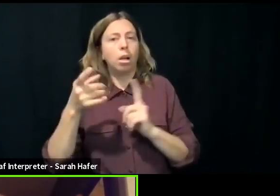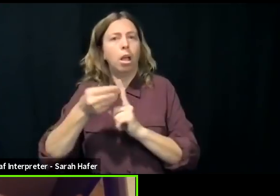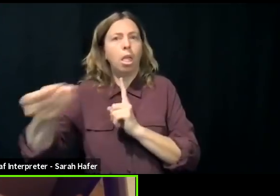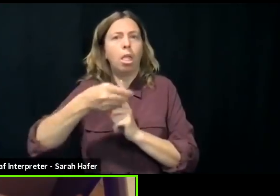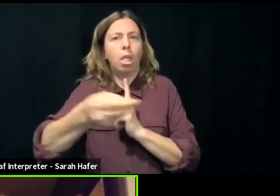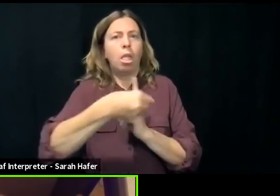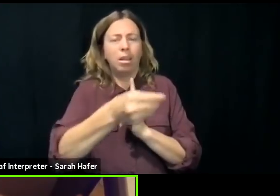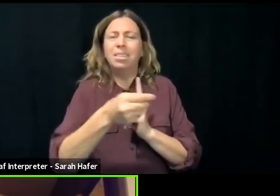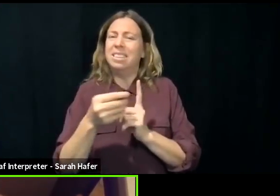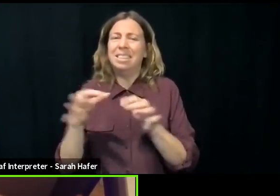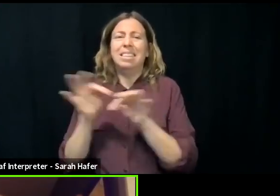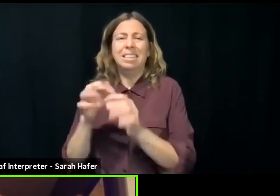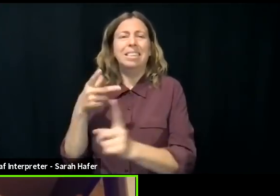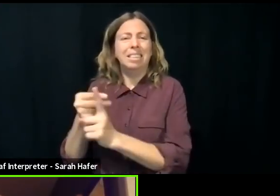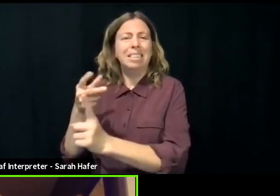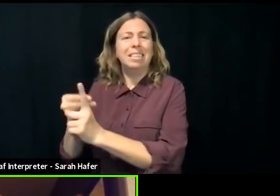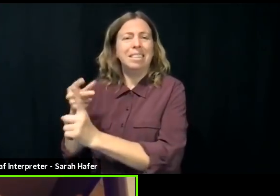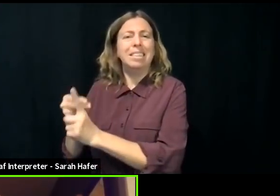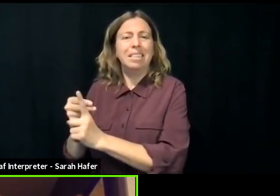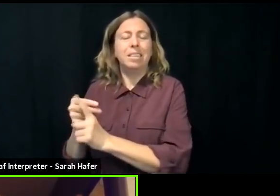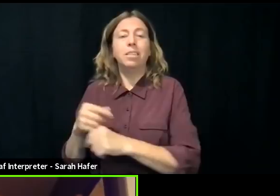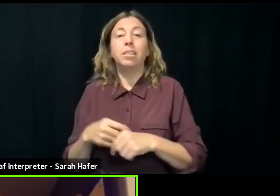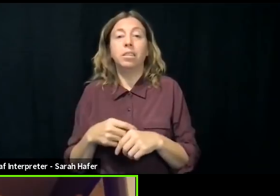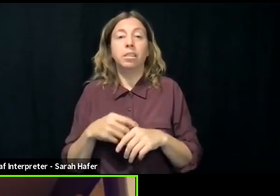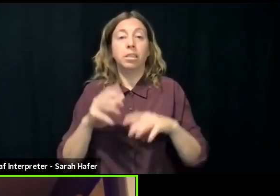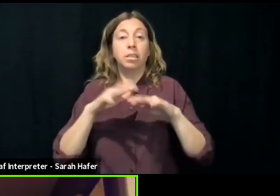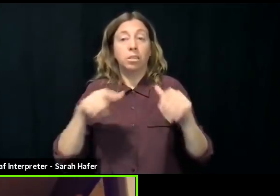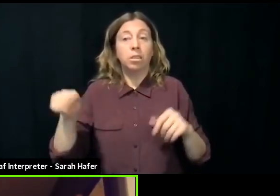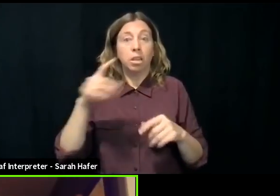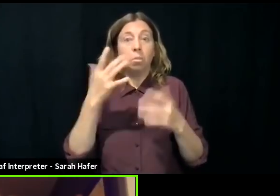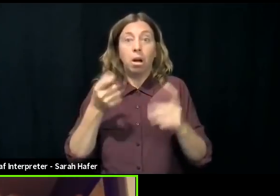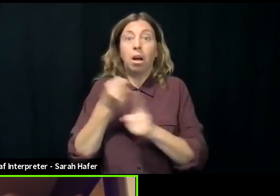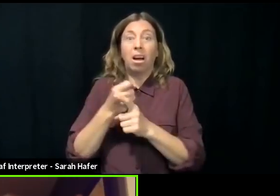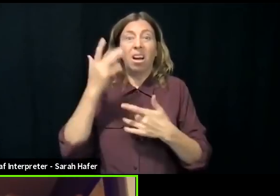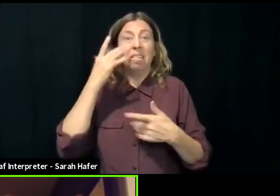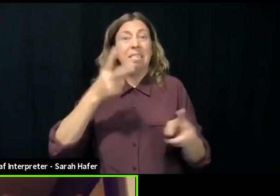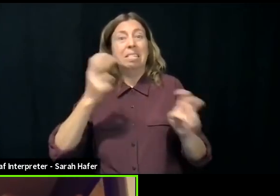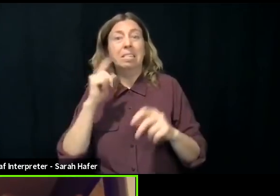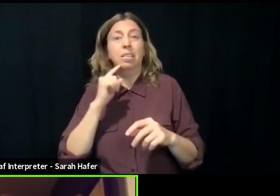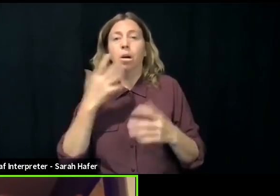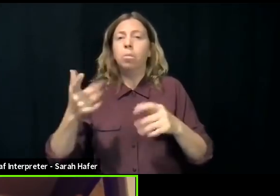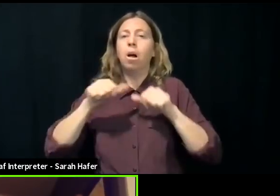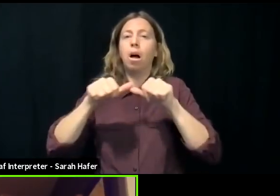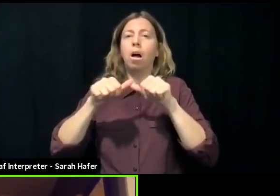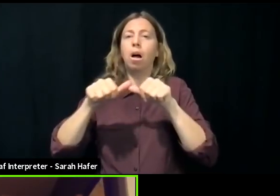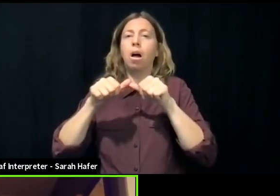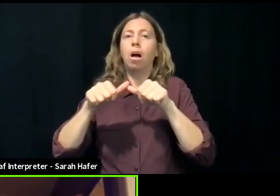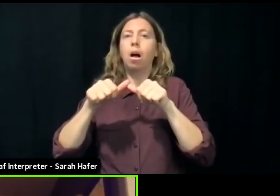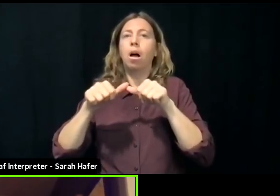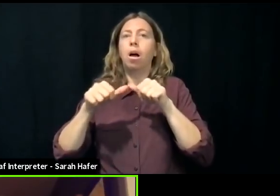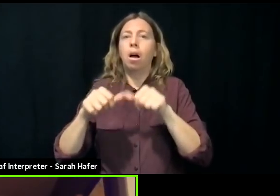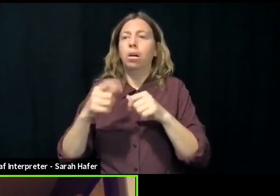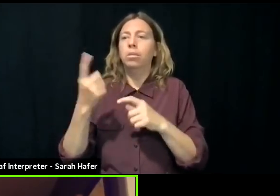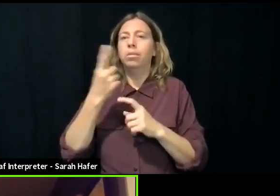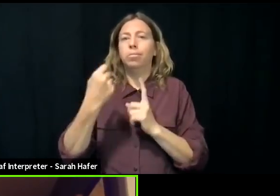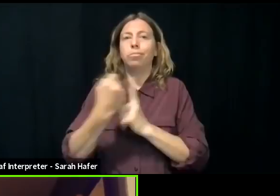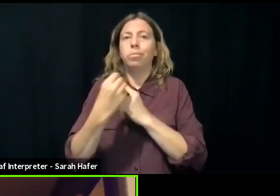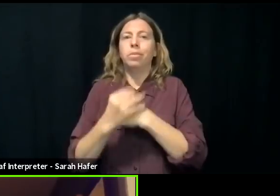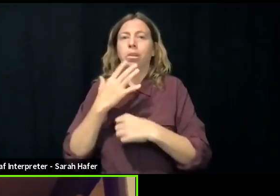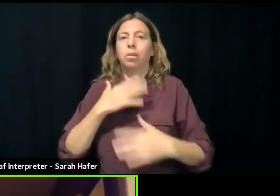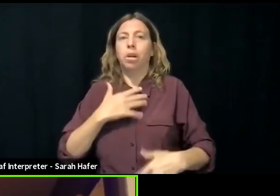seriously ill, and some may develop long-lasting symptoms. So now we have a vaccine that's approved, that's authorized for